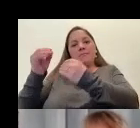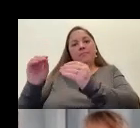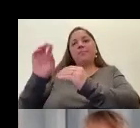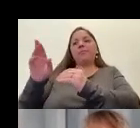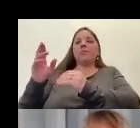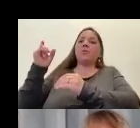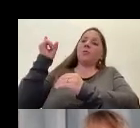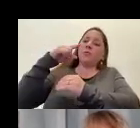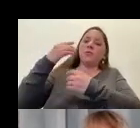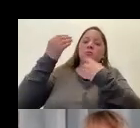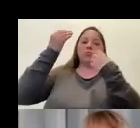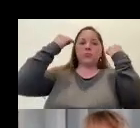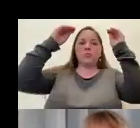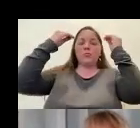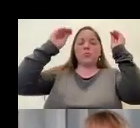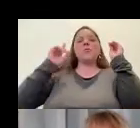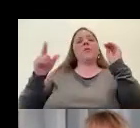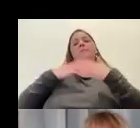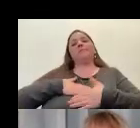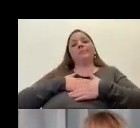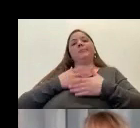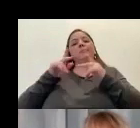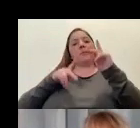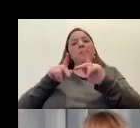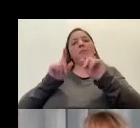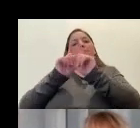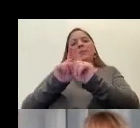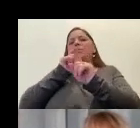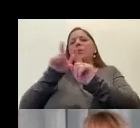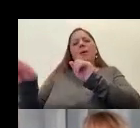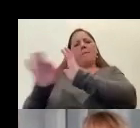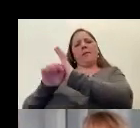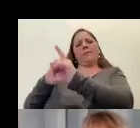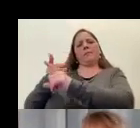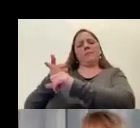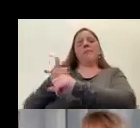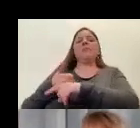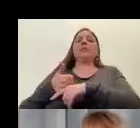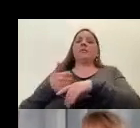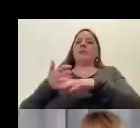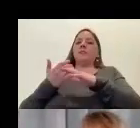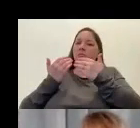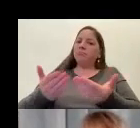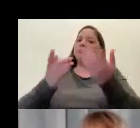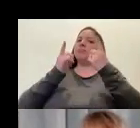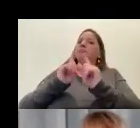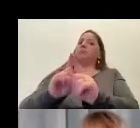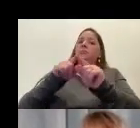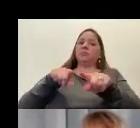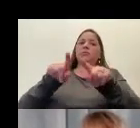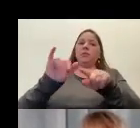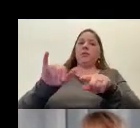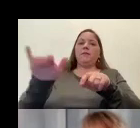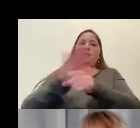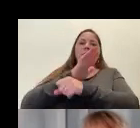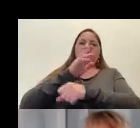store. So they appreciate having someone who they trust, who they selected to be with them for the transportation,